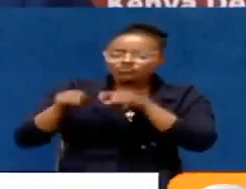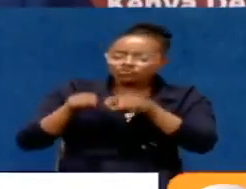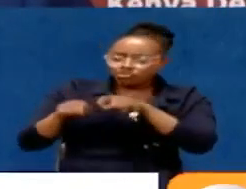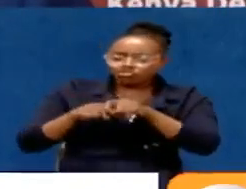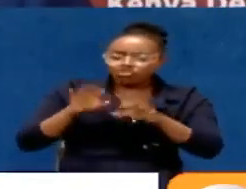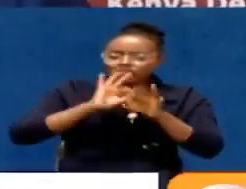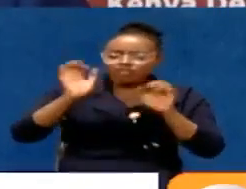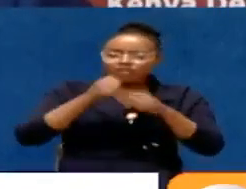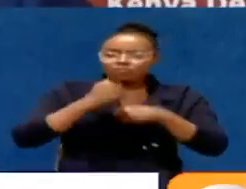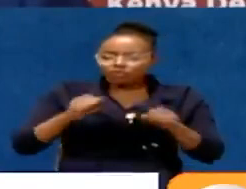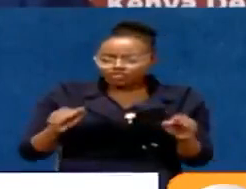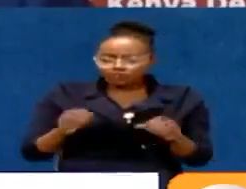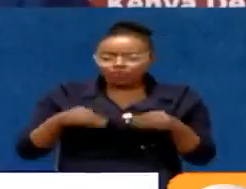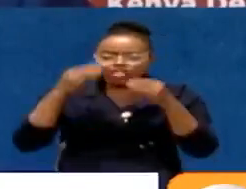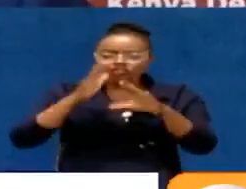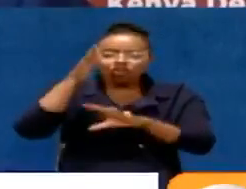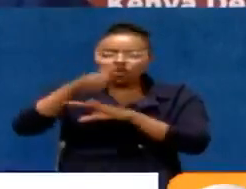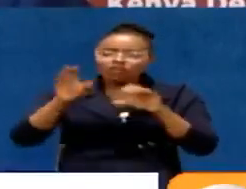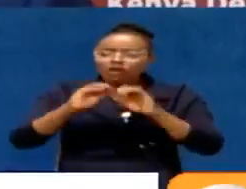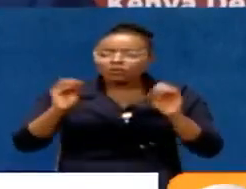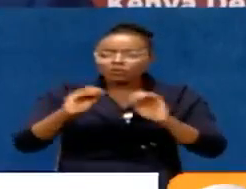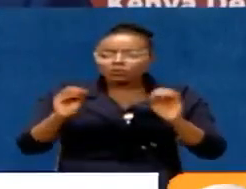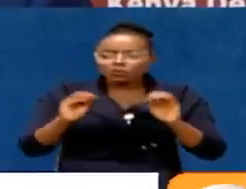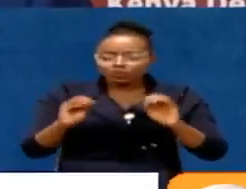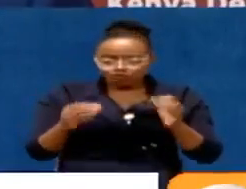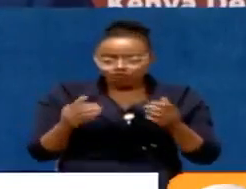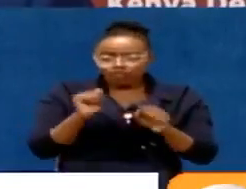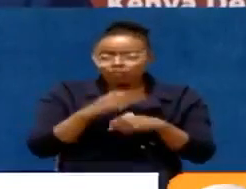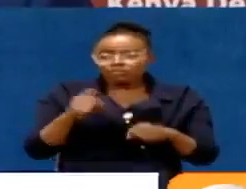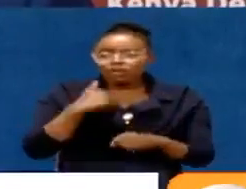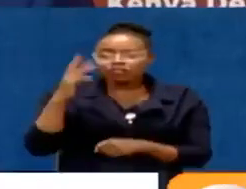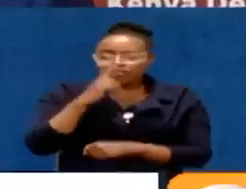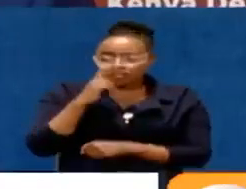overspeed, you cannot overlend. You get it, because you know you'll be exposed to risk.